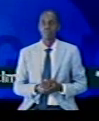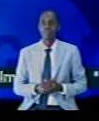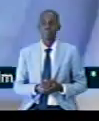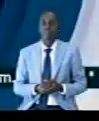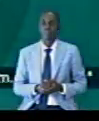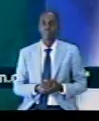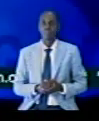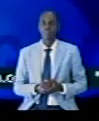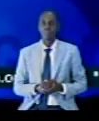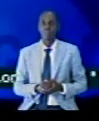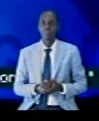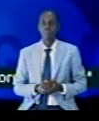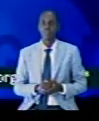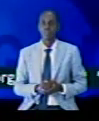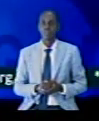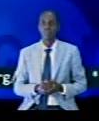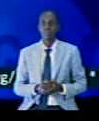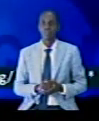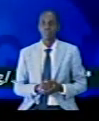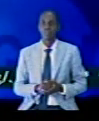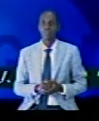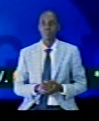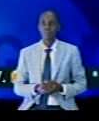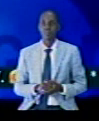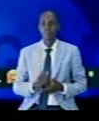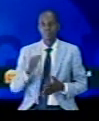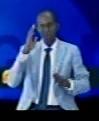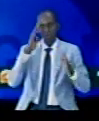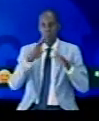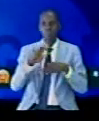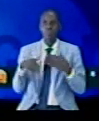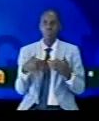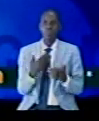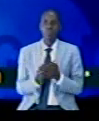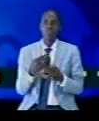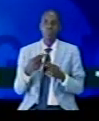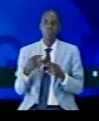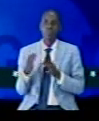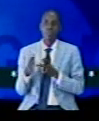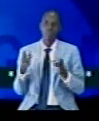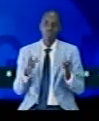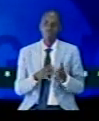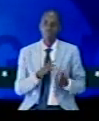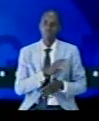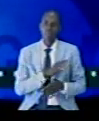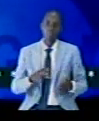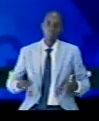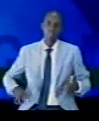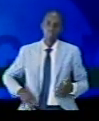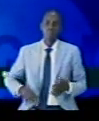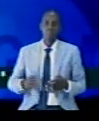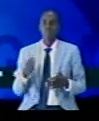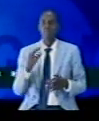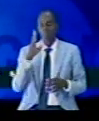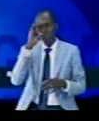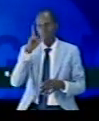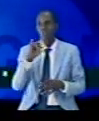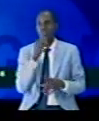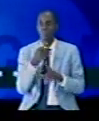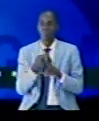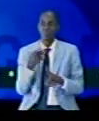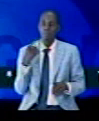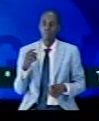Hello, people of God. I greet you in the name of the Lord Jesus Christ. My name is Collins Bwachodankwa from Ghana and Kumasi,